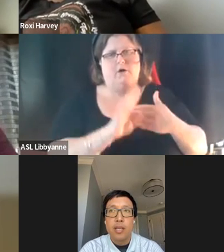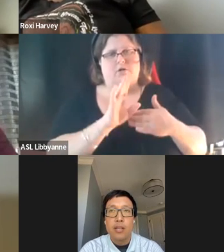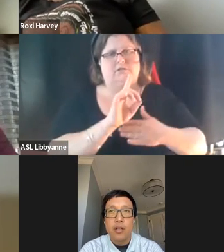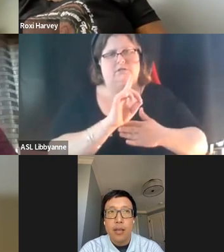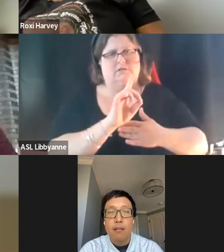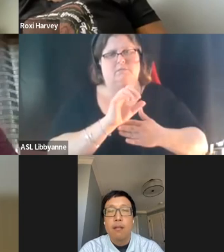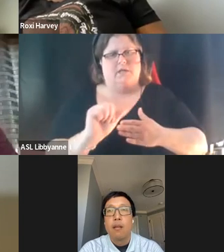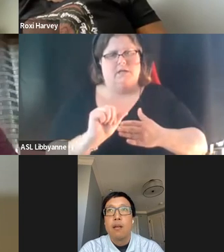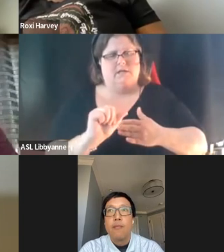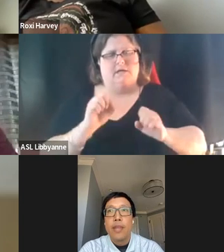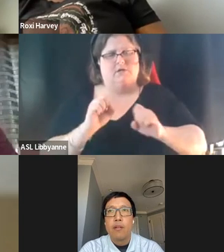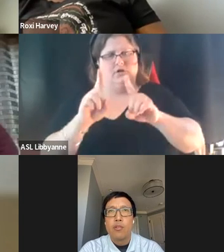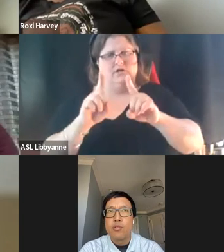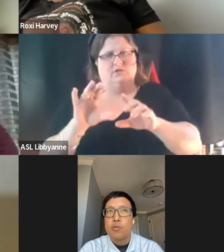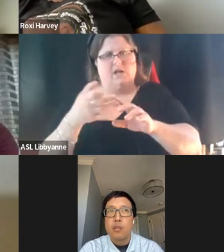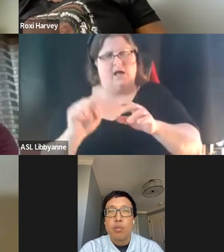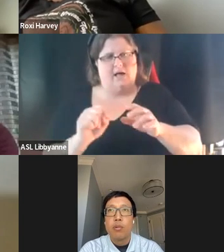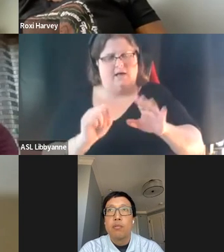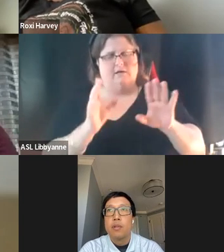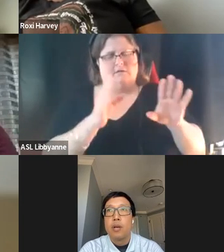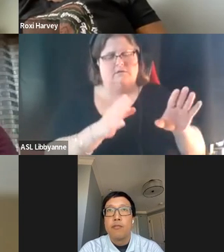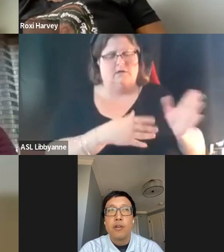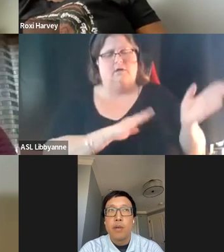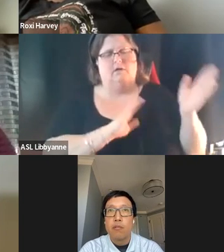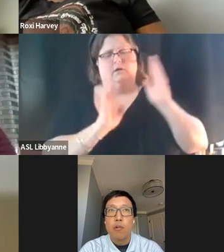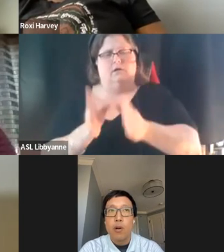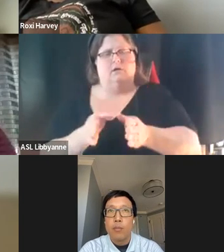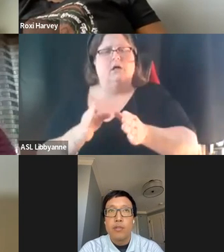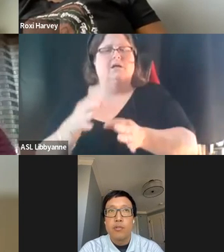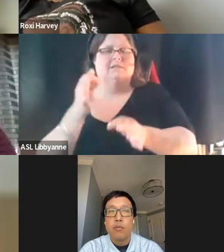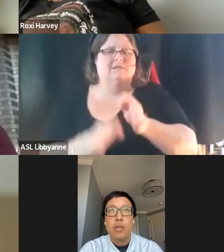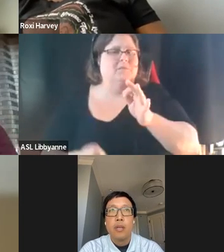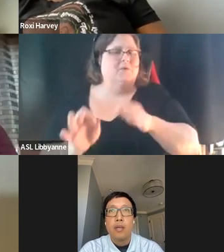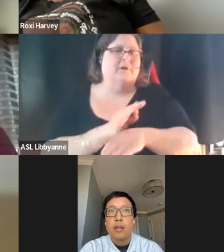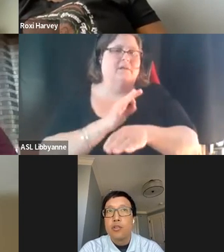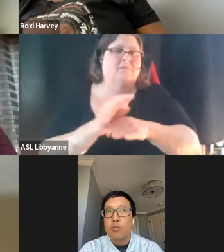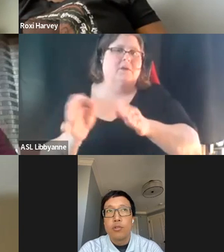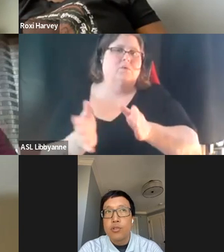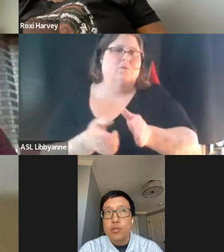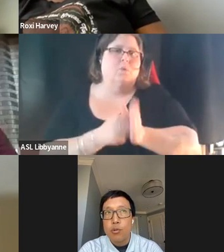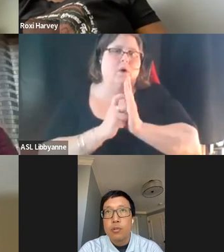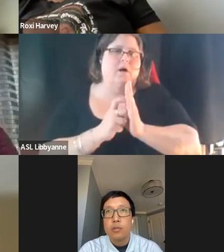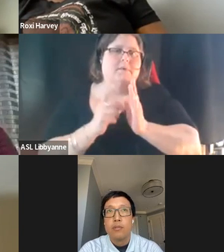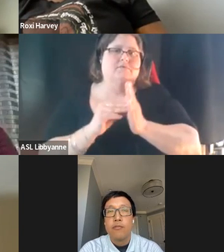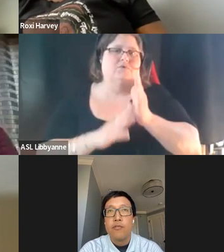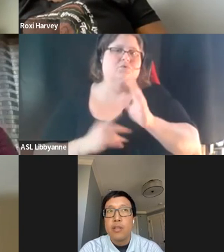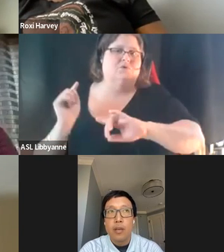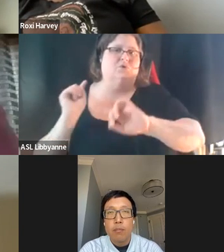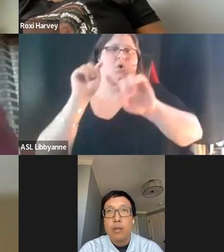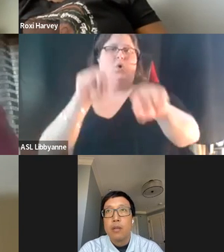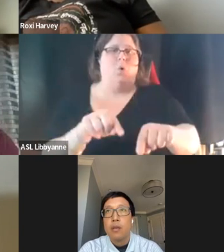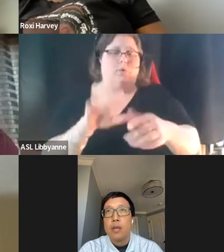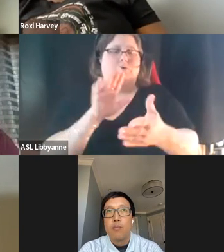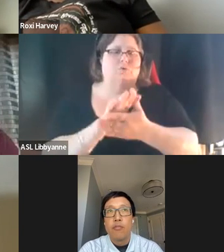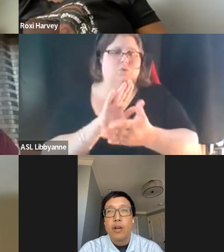Disabilities Education Act, and then also simple fundamental requirements to get our children to school, feed